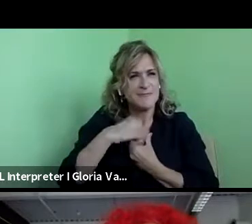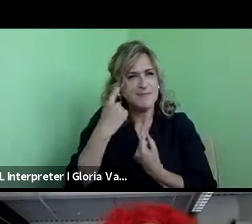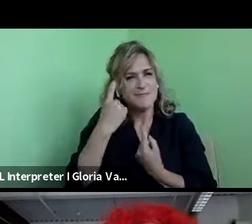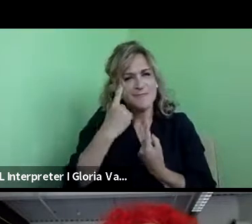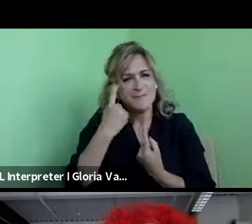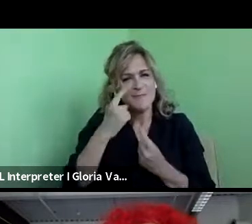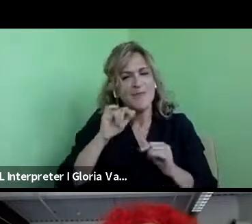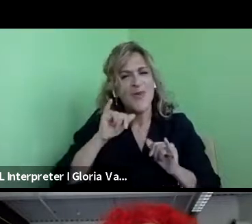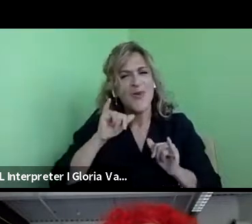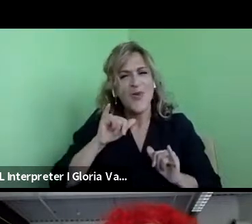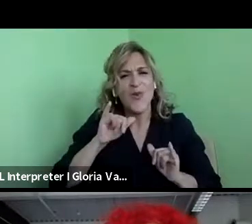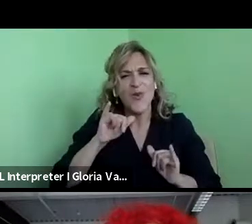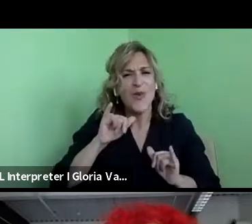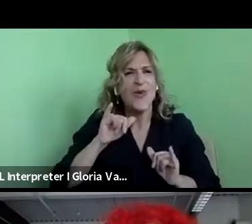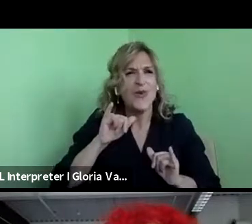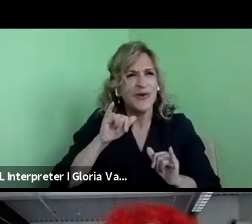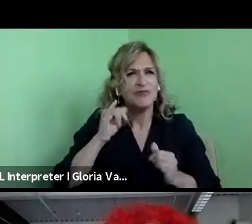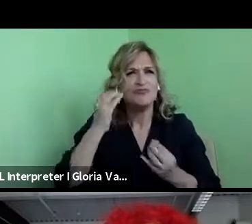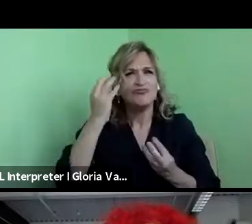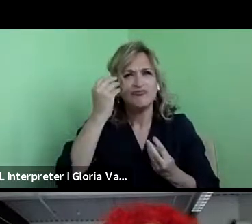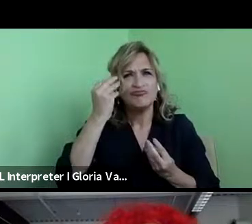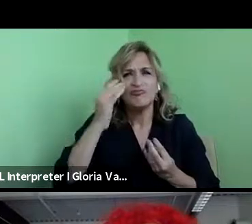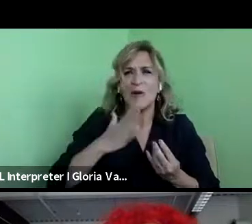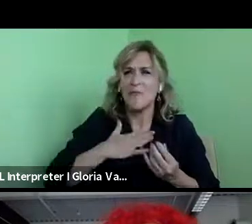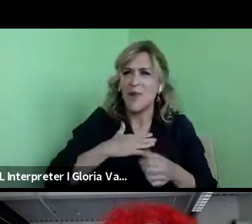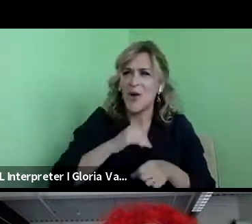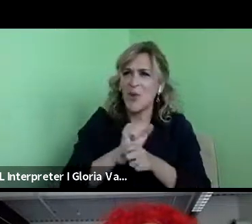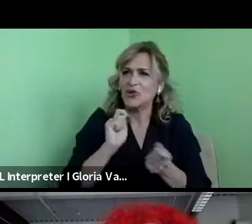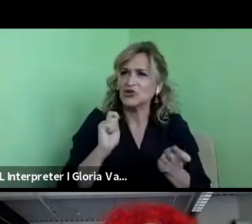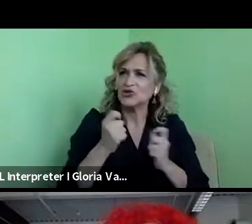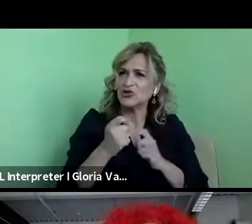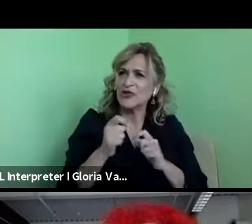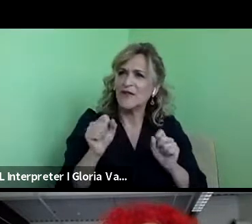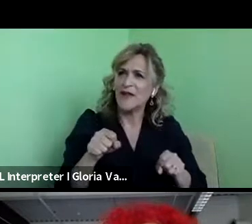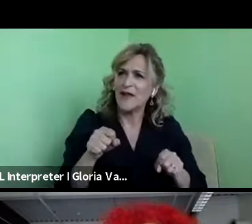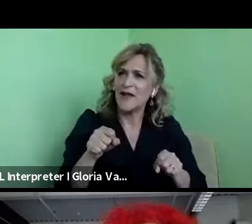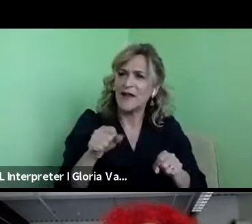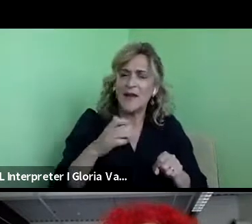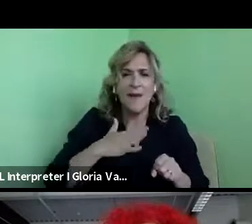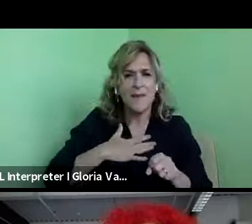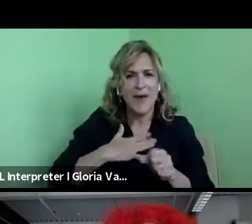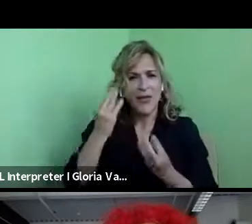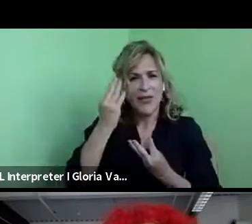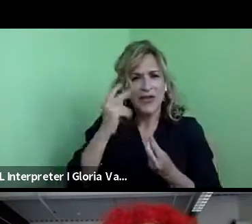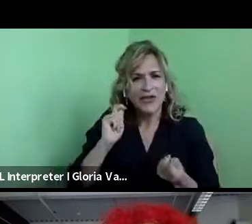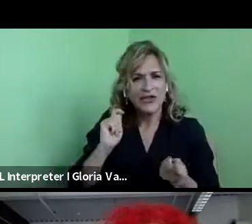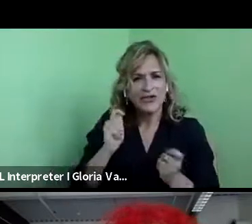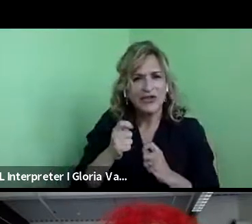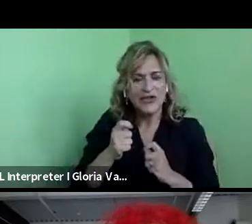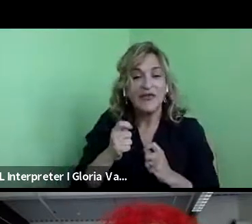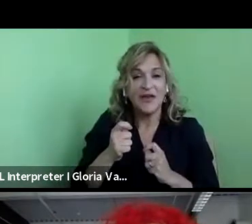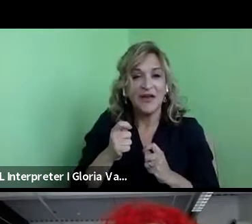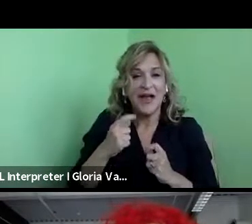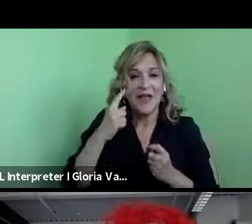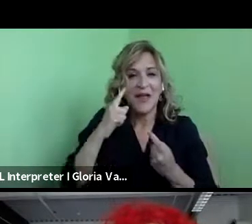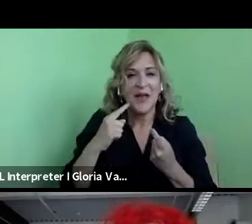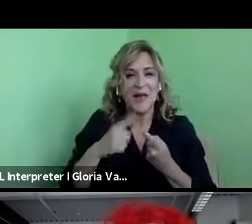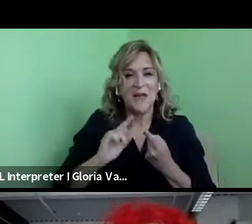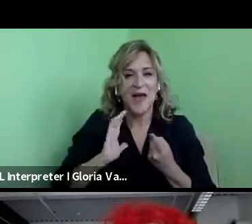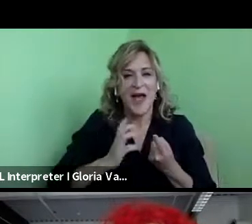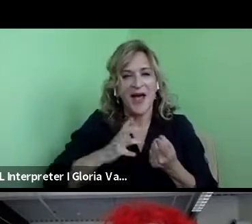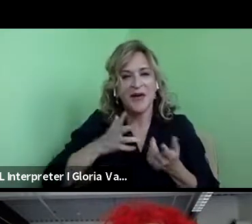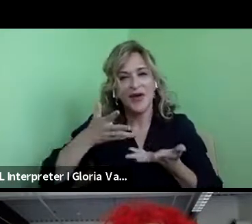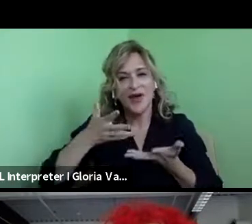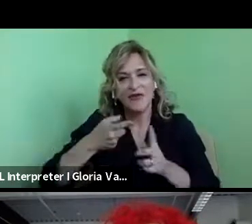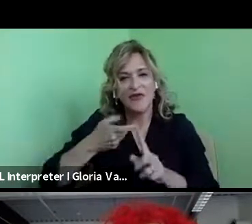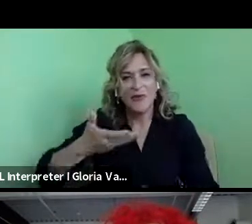thinking about how, you know, your work might shift or your thinking might shift. I think about our conversation before about this idea